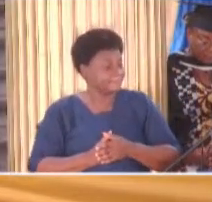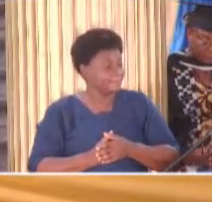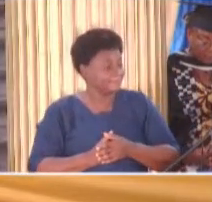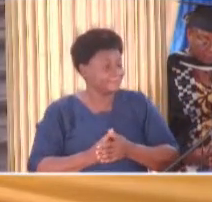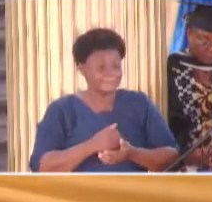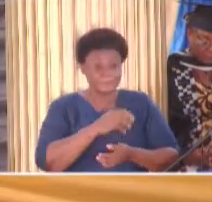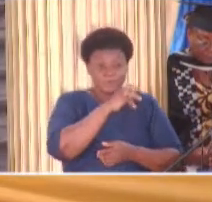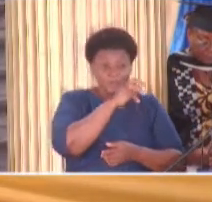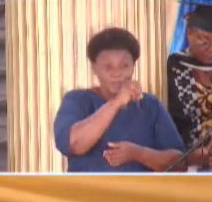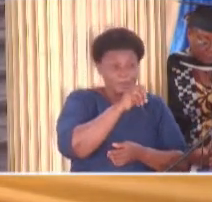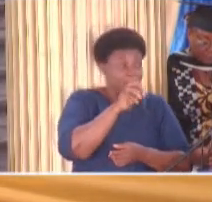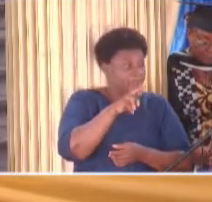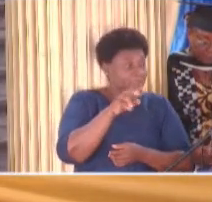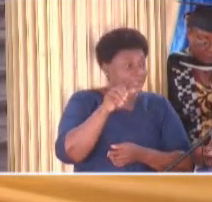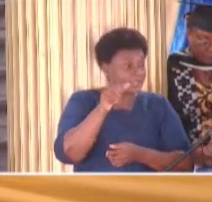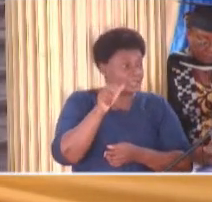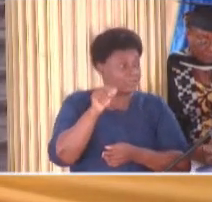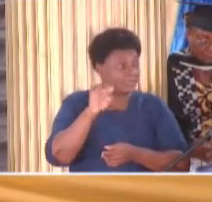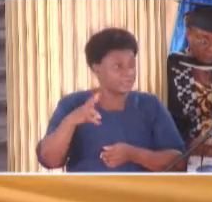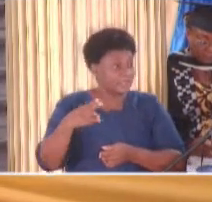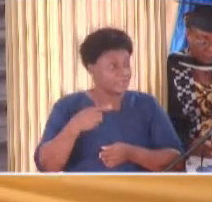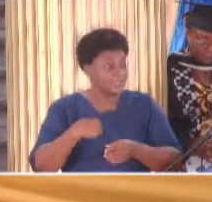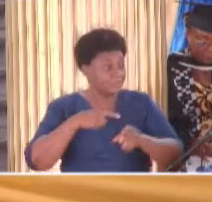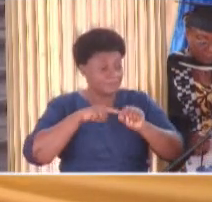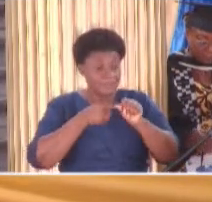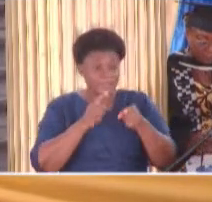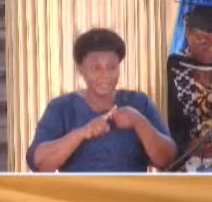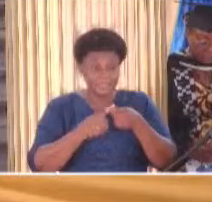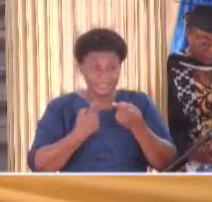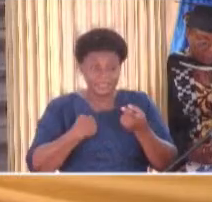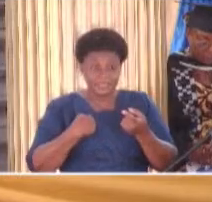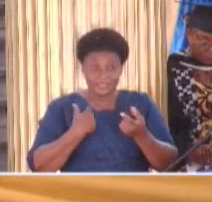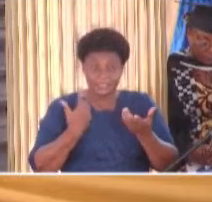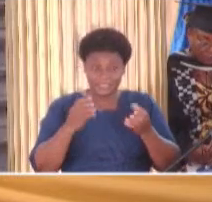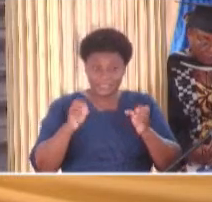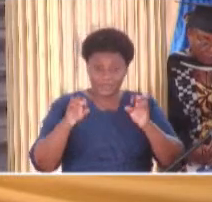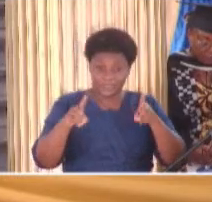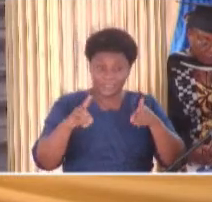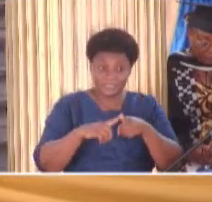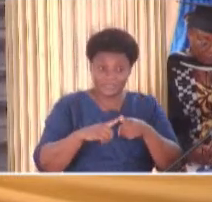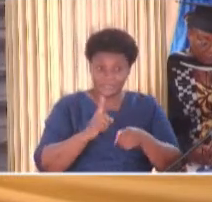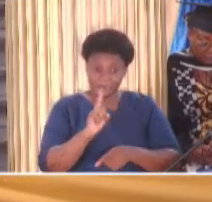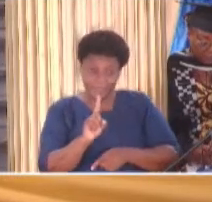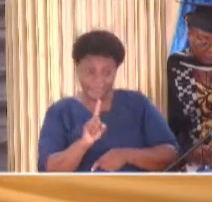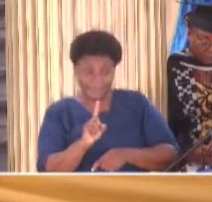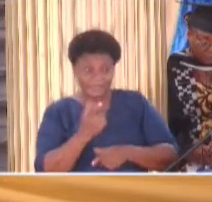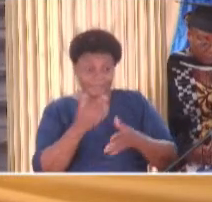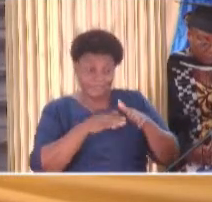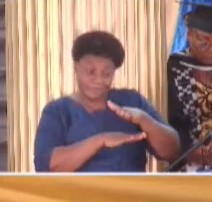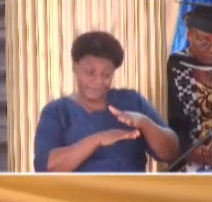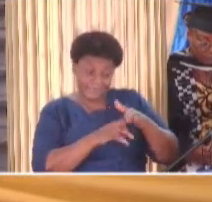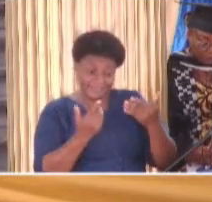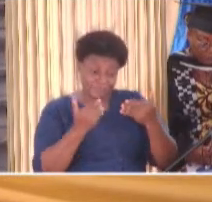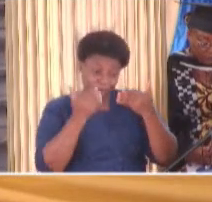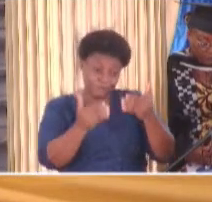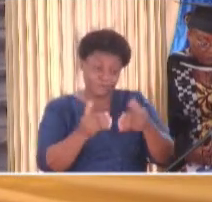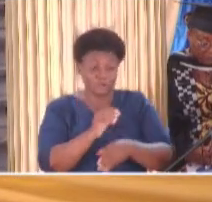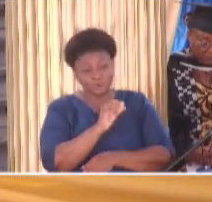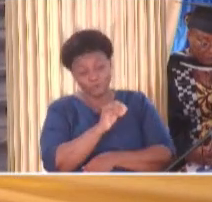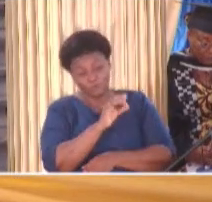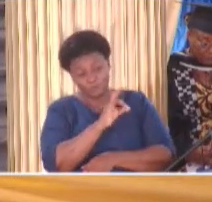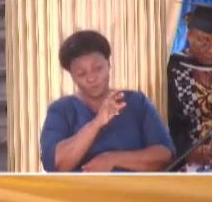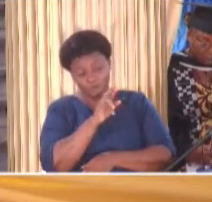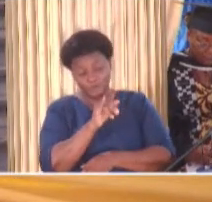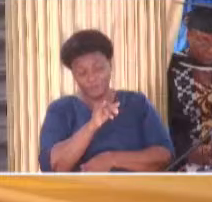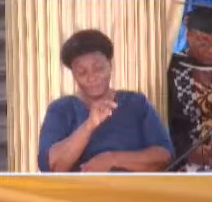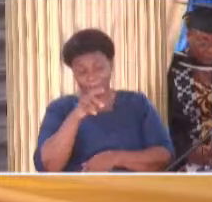Mr. Victor Asa began his elementary education at Base Ordnance Depot, GHS, and proceeded to Oforipani Senior High